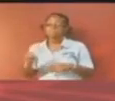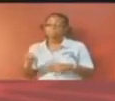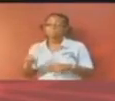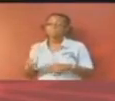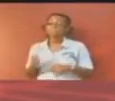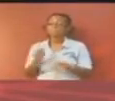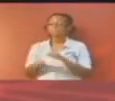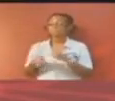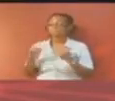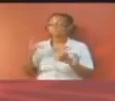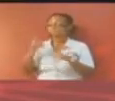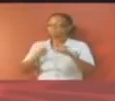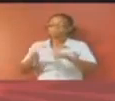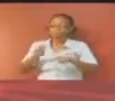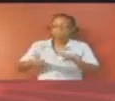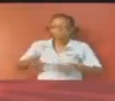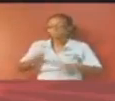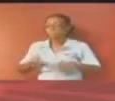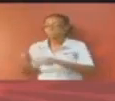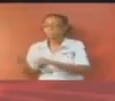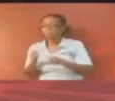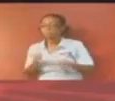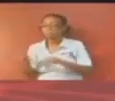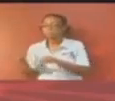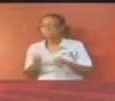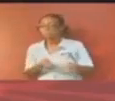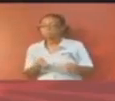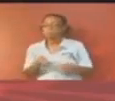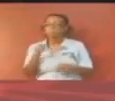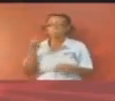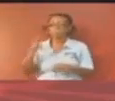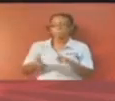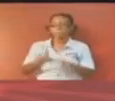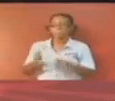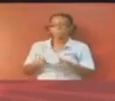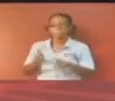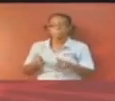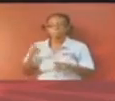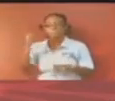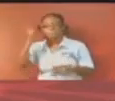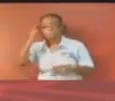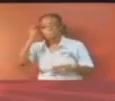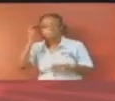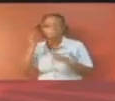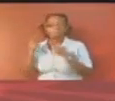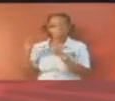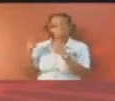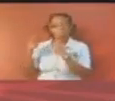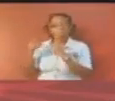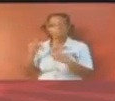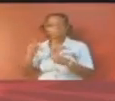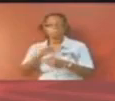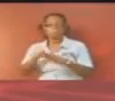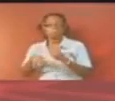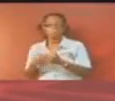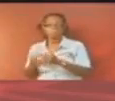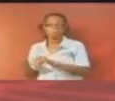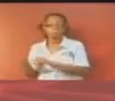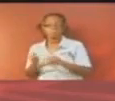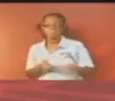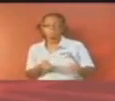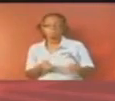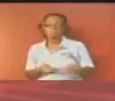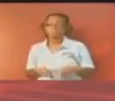persons, and we expect to have a total of 20 persons step down. So by this afternoon, we would have an occupancy